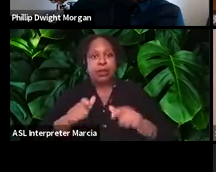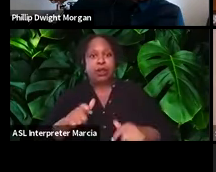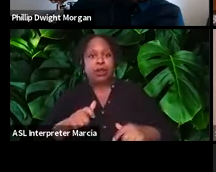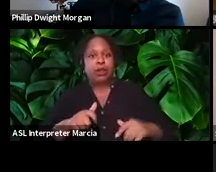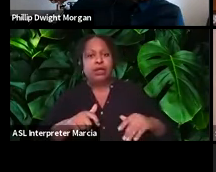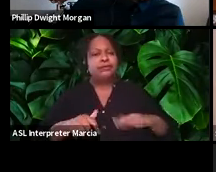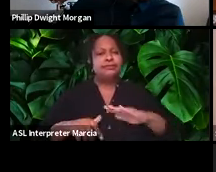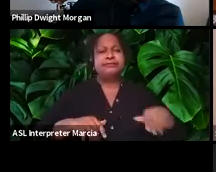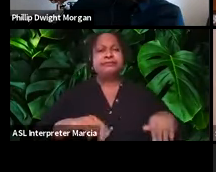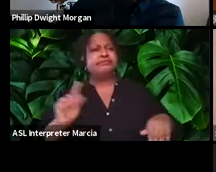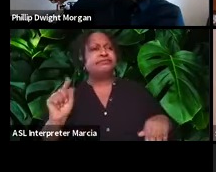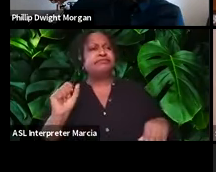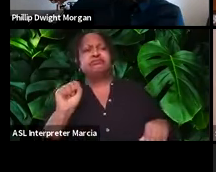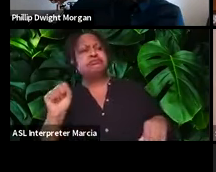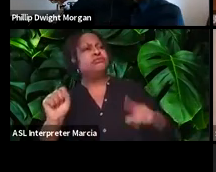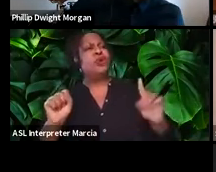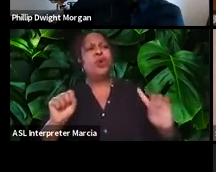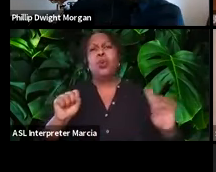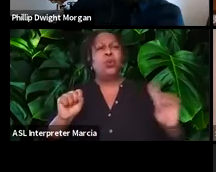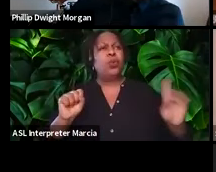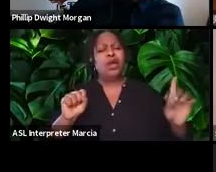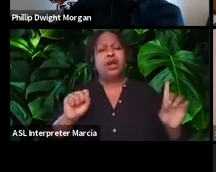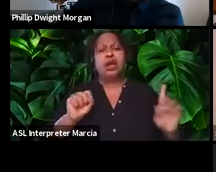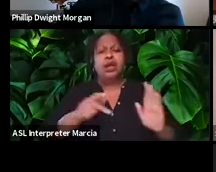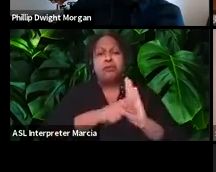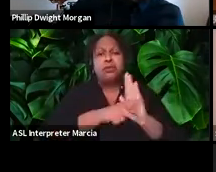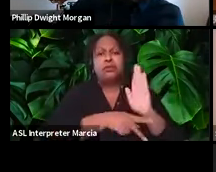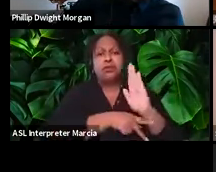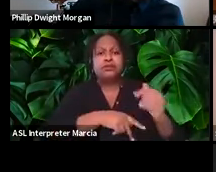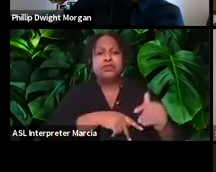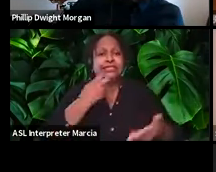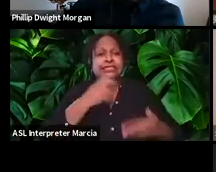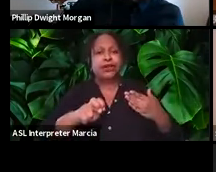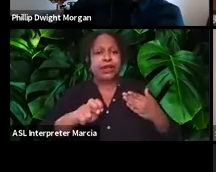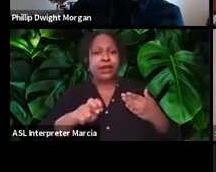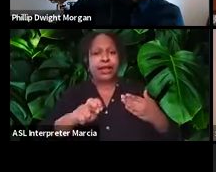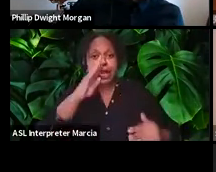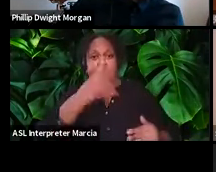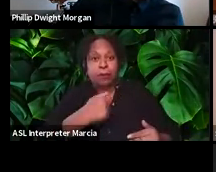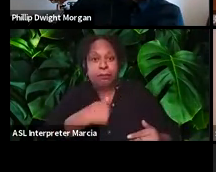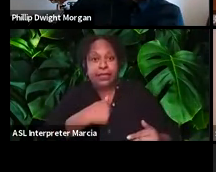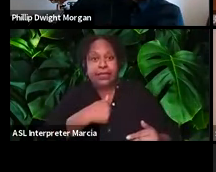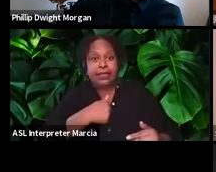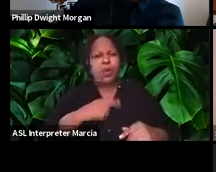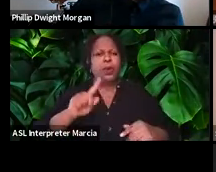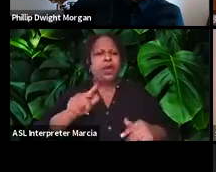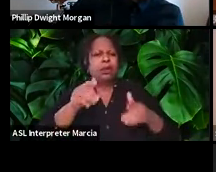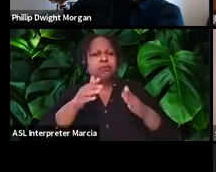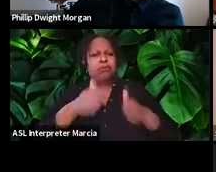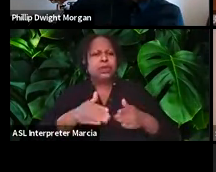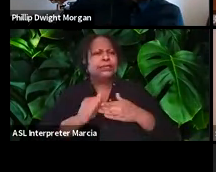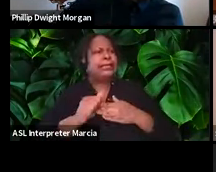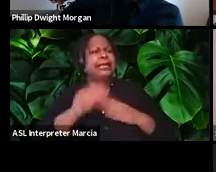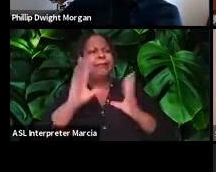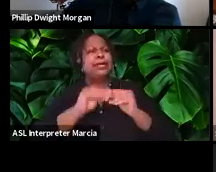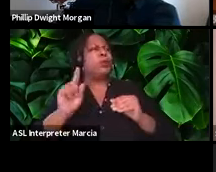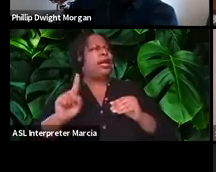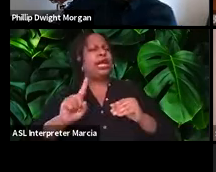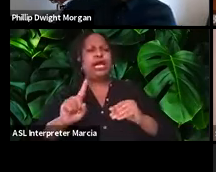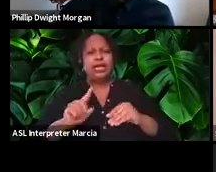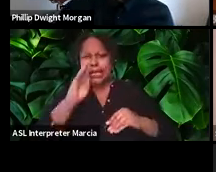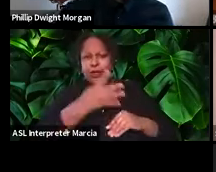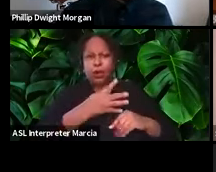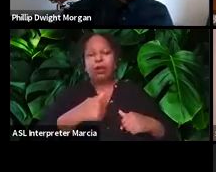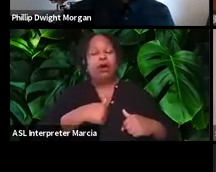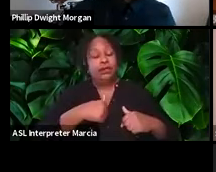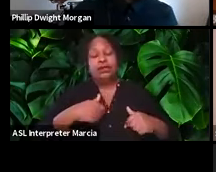parliamentary secretary? Where's the head of delegation? Where is the person who's supposed to be heading this meeting? And they, even when they say, oh, it's